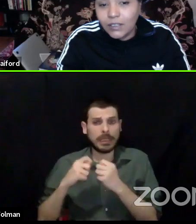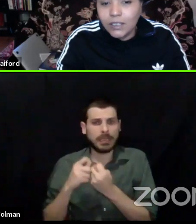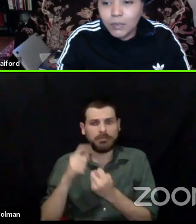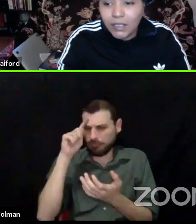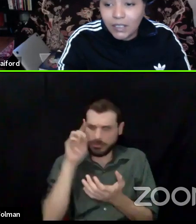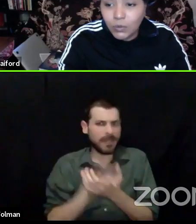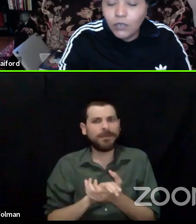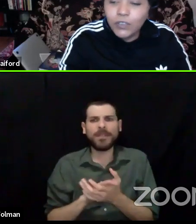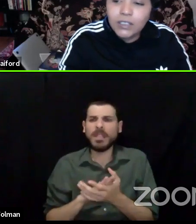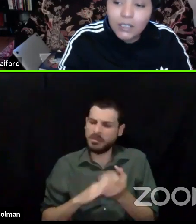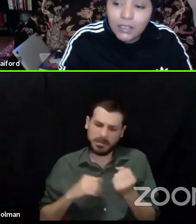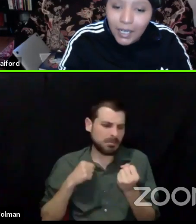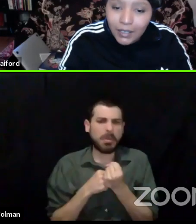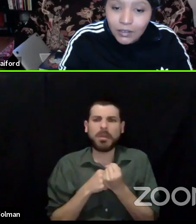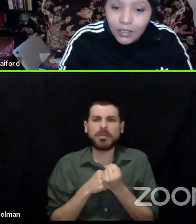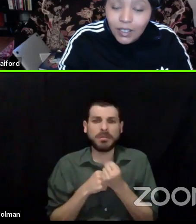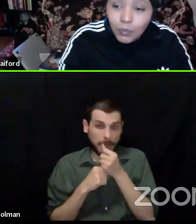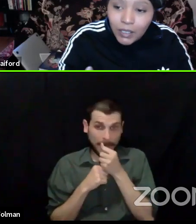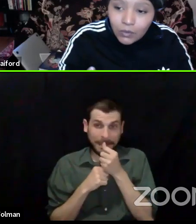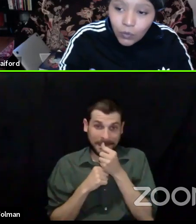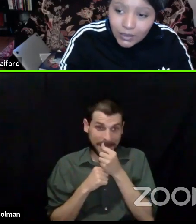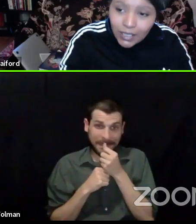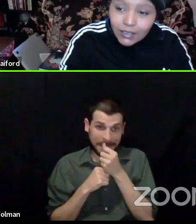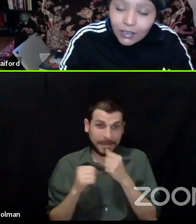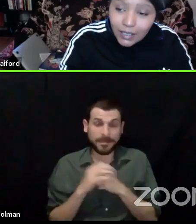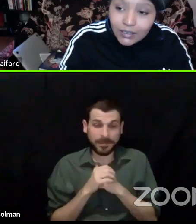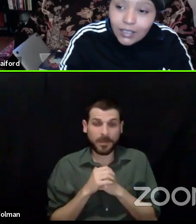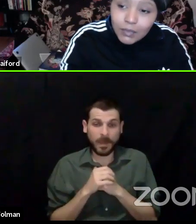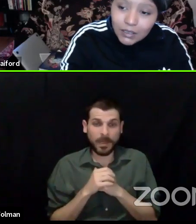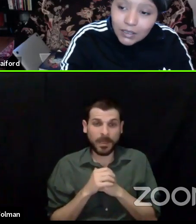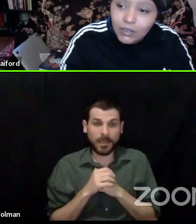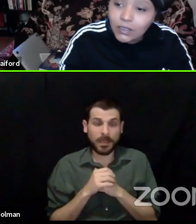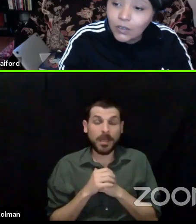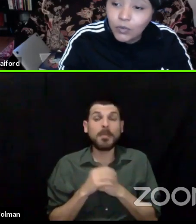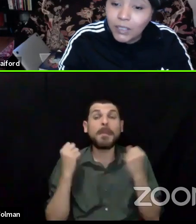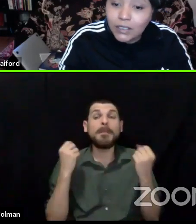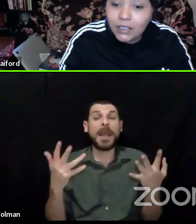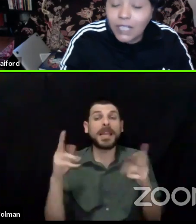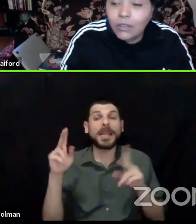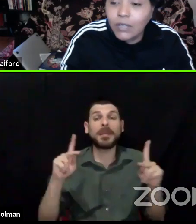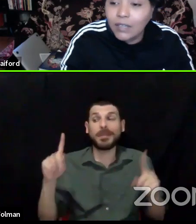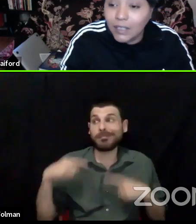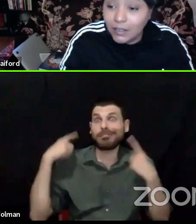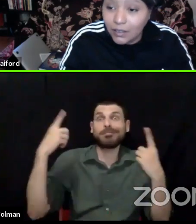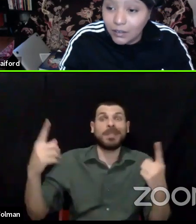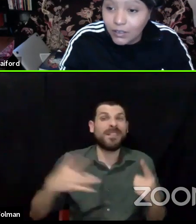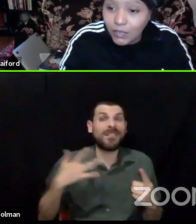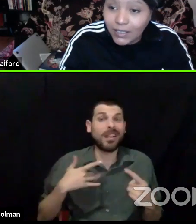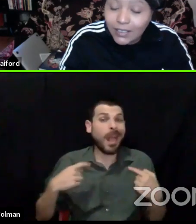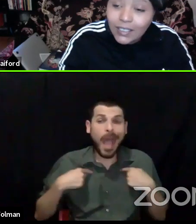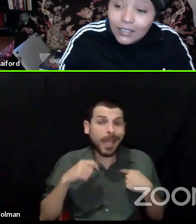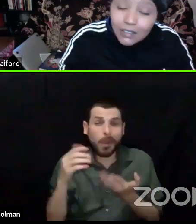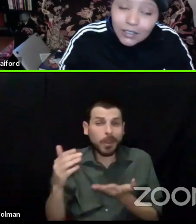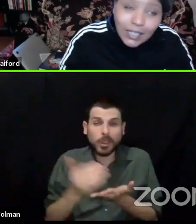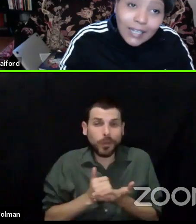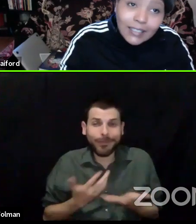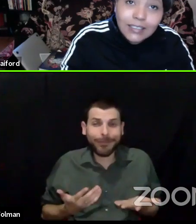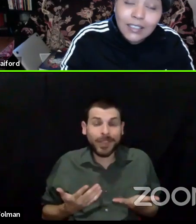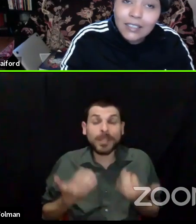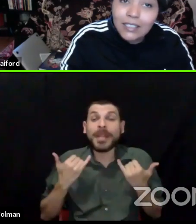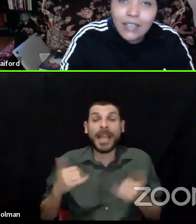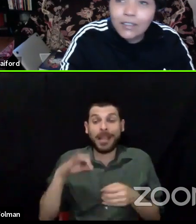it to you is because we don't feel you're entitled. But once I get elected, I'm going to give you this information because I don't have nothing to lose, right? So the